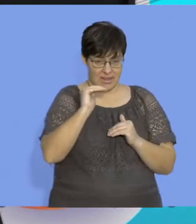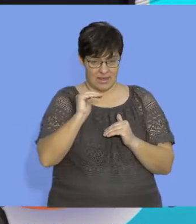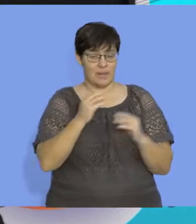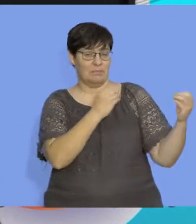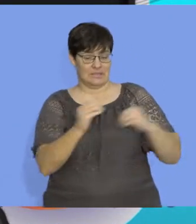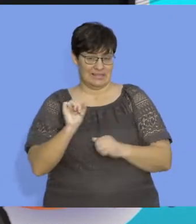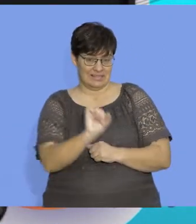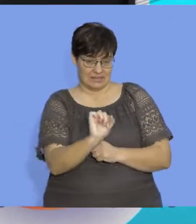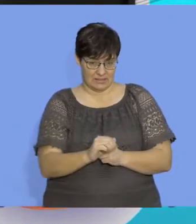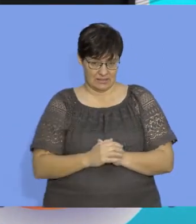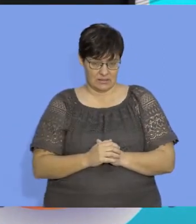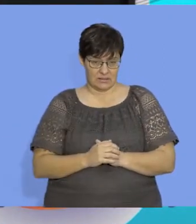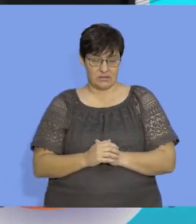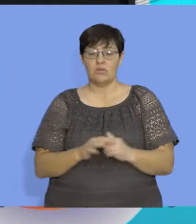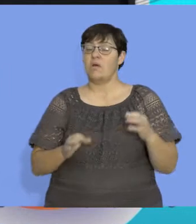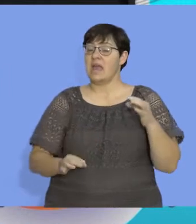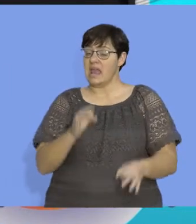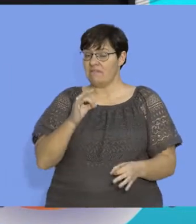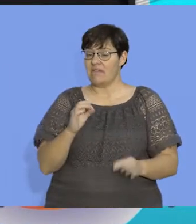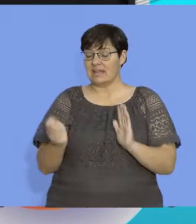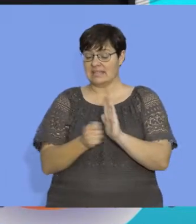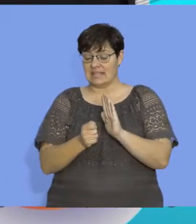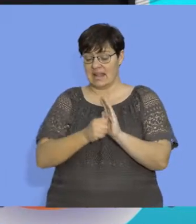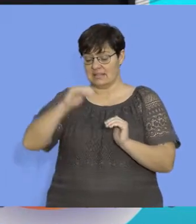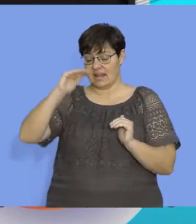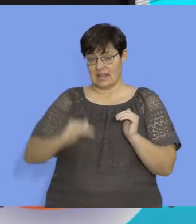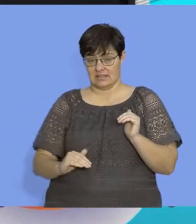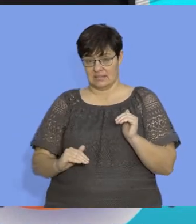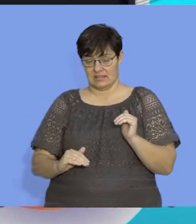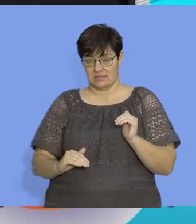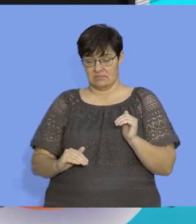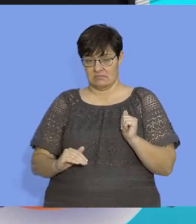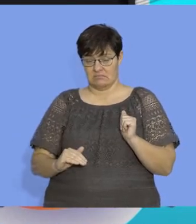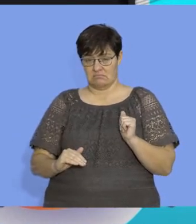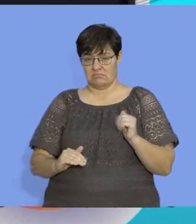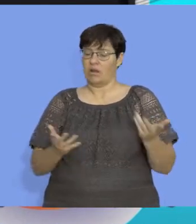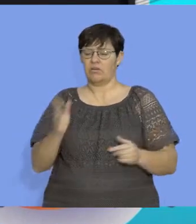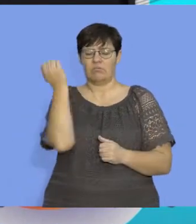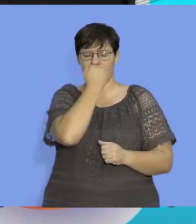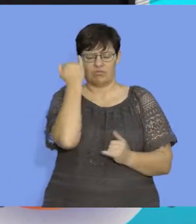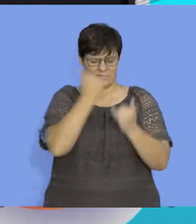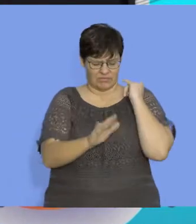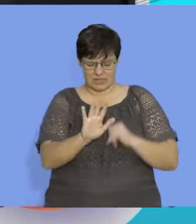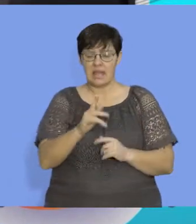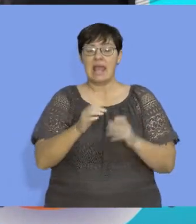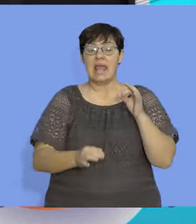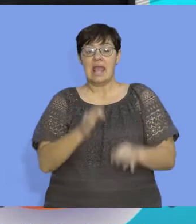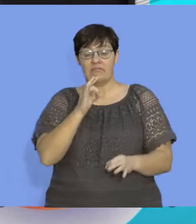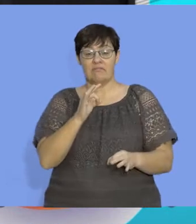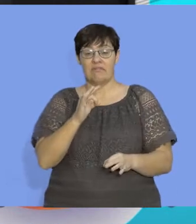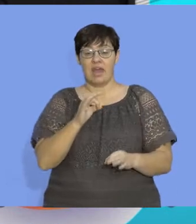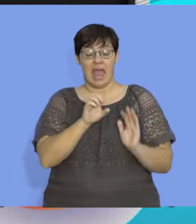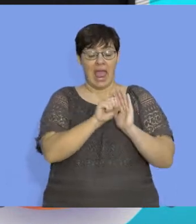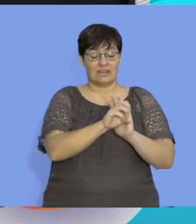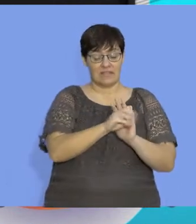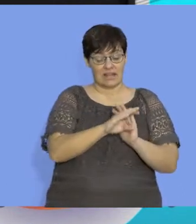here is that if we decrease our sales, obviously, let me repeat that. If we decrease